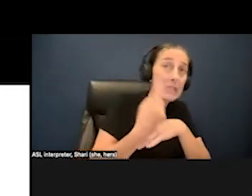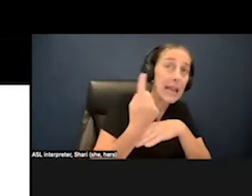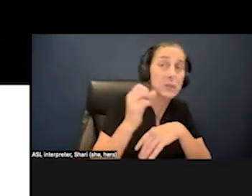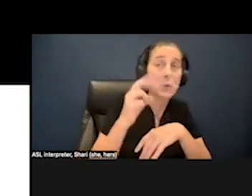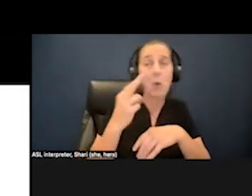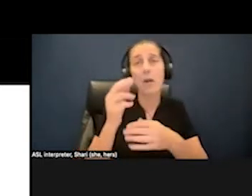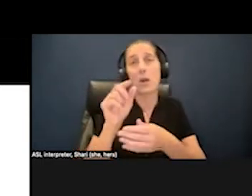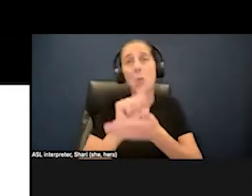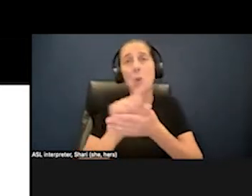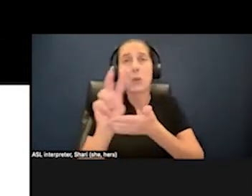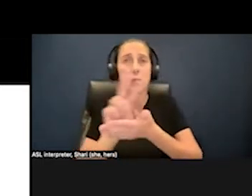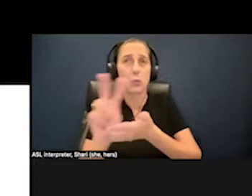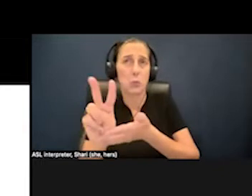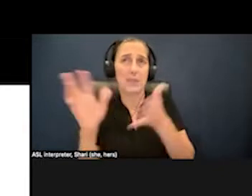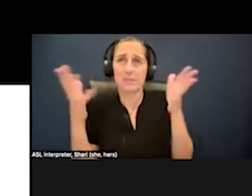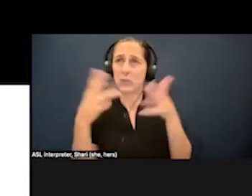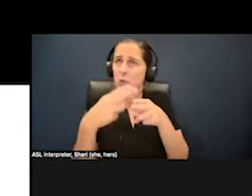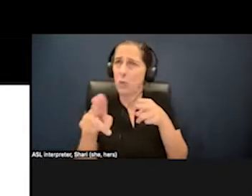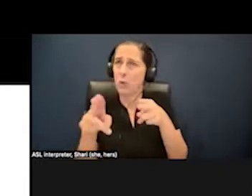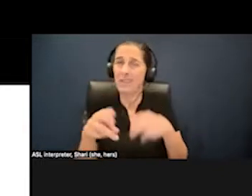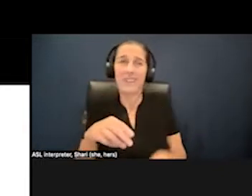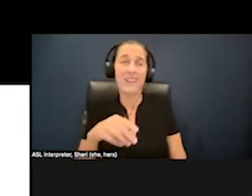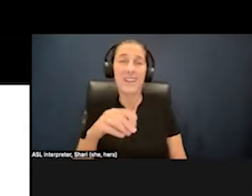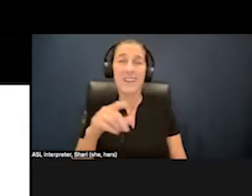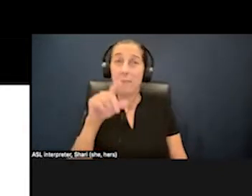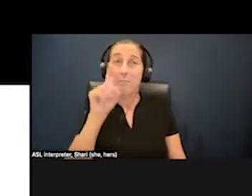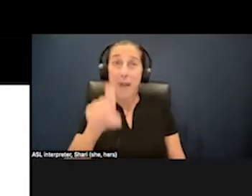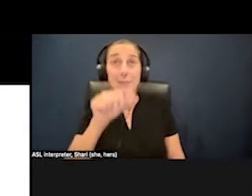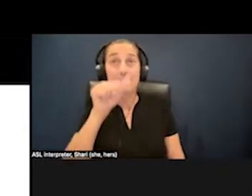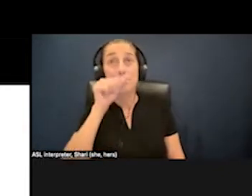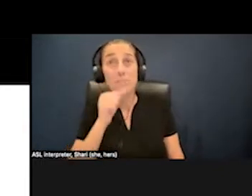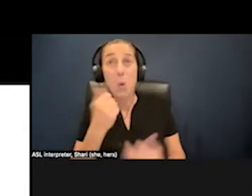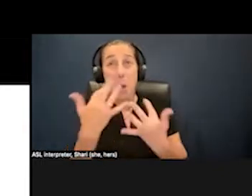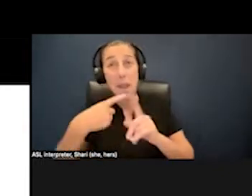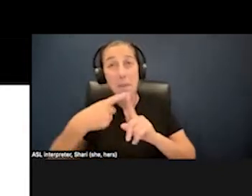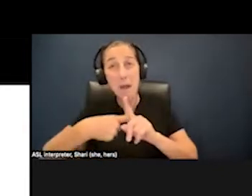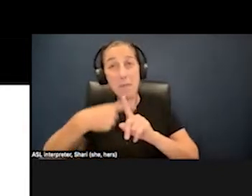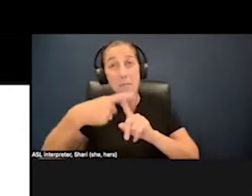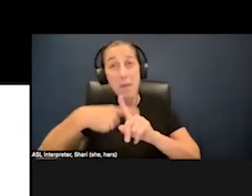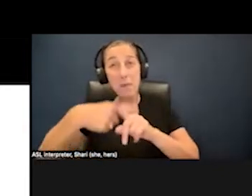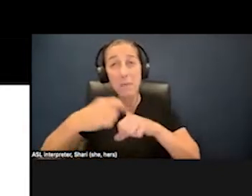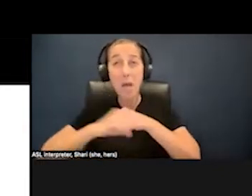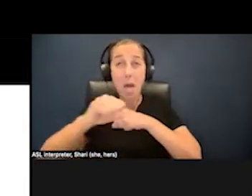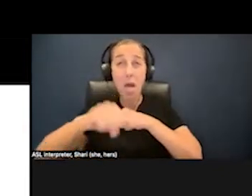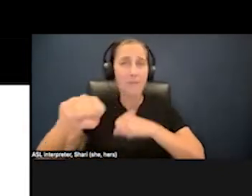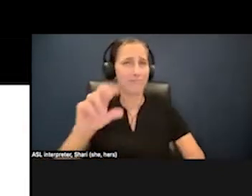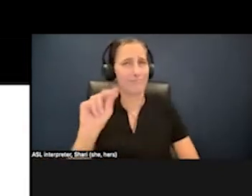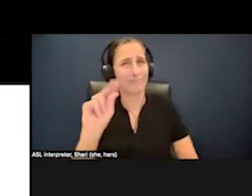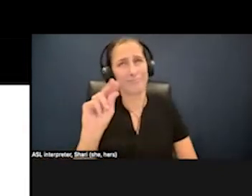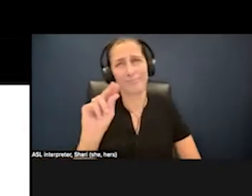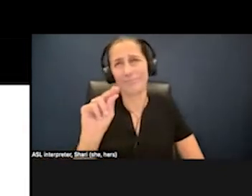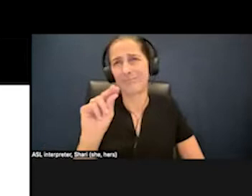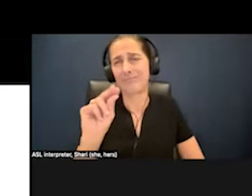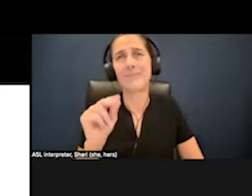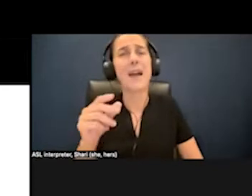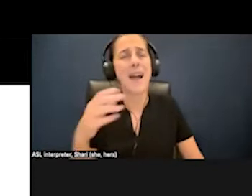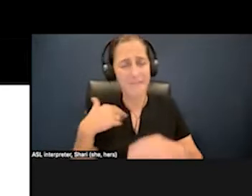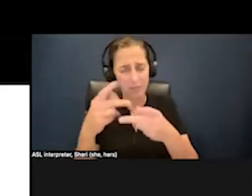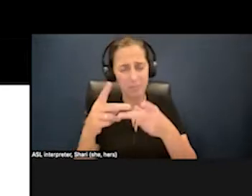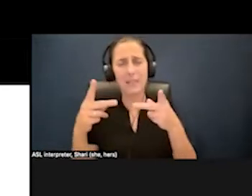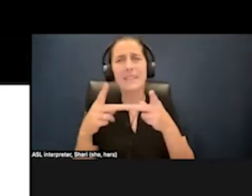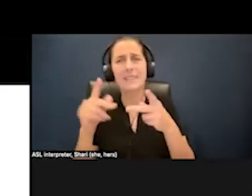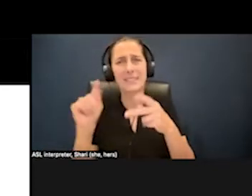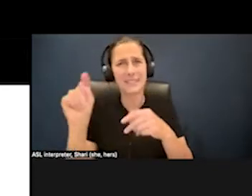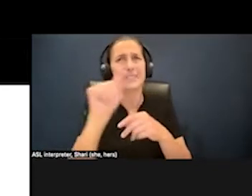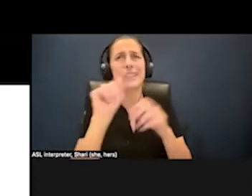months. And I say you should not be waiting months because there are places that will do this safely in less than a couple of months.